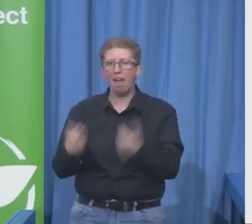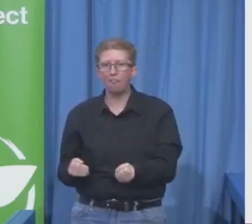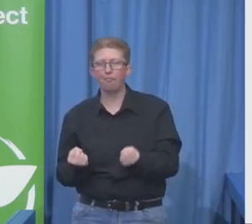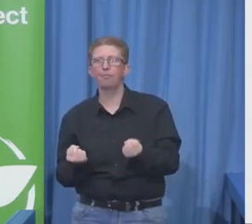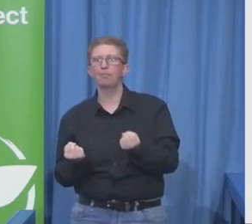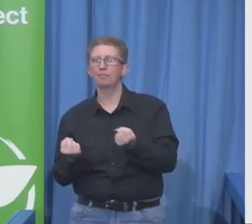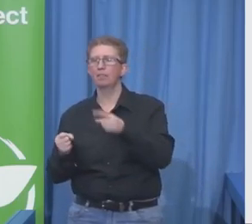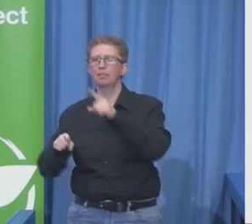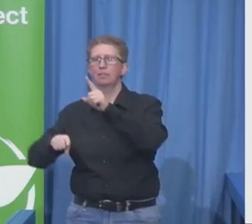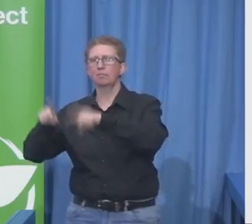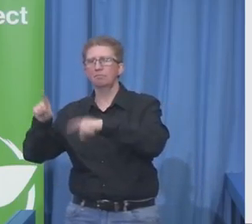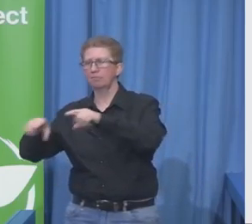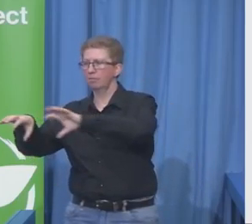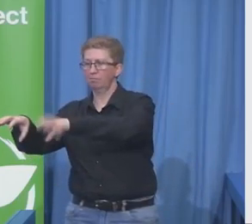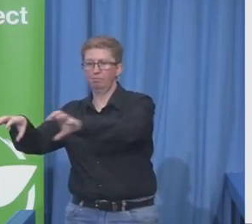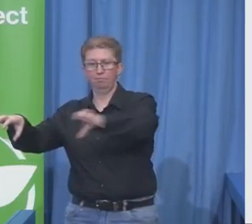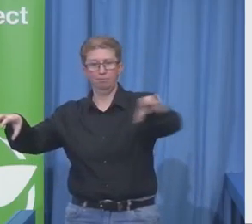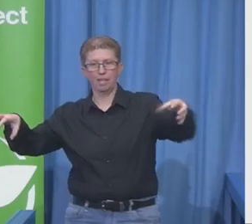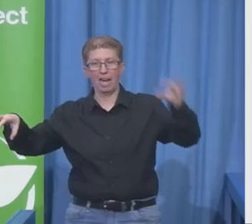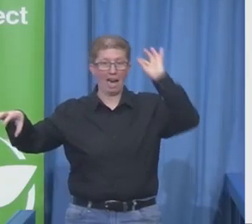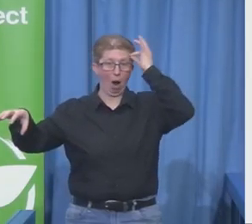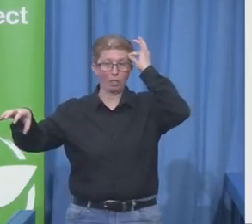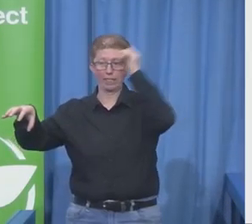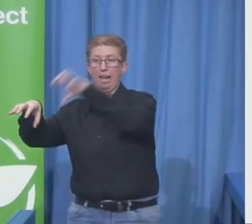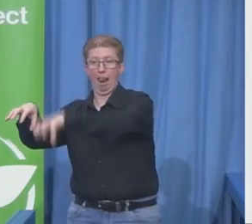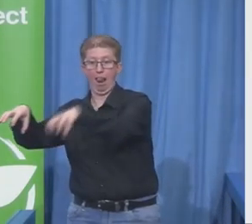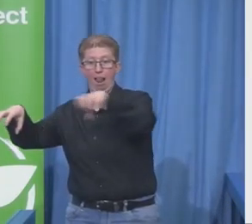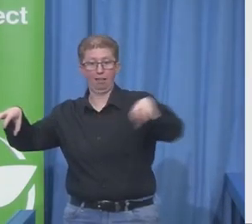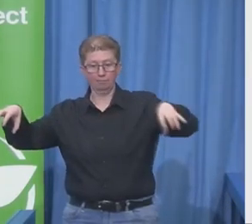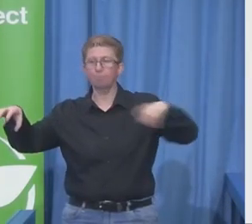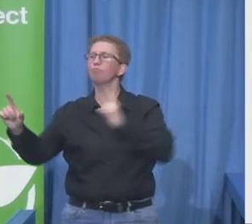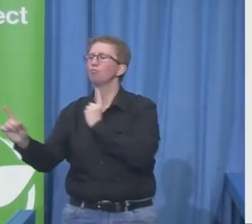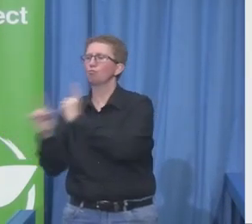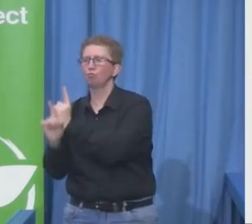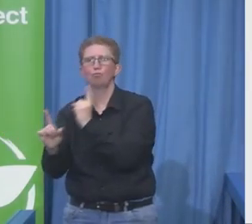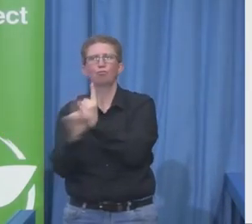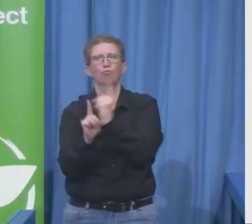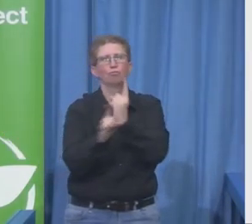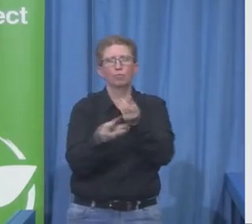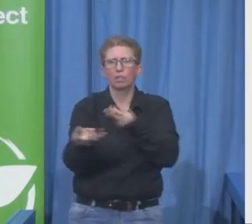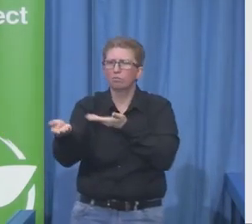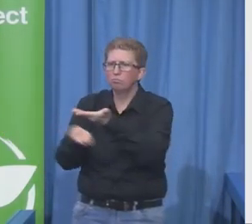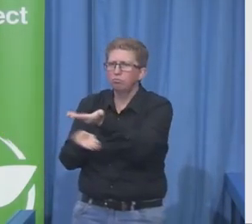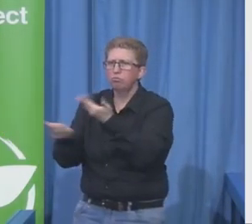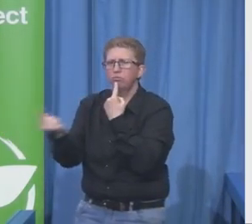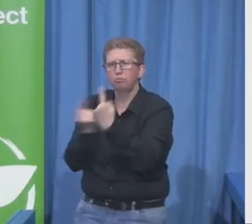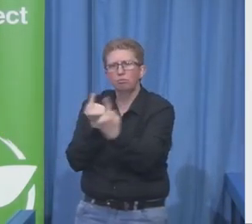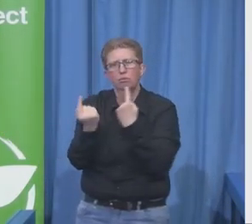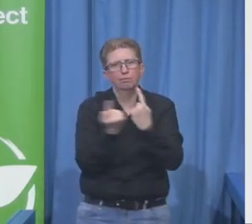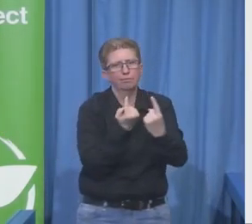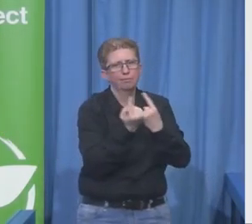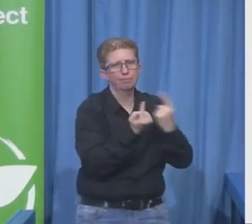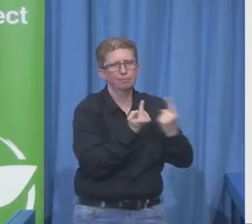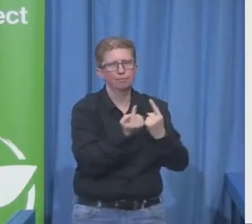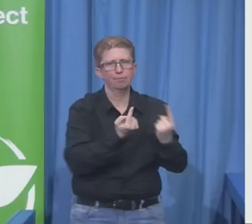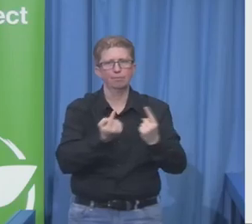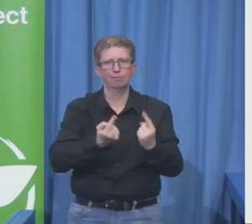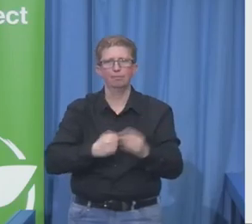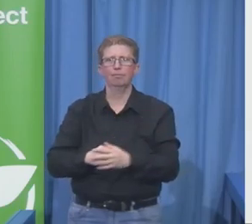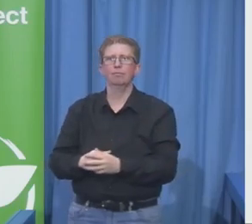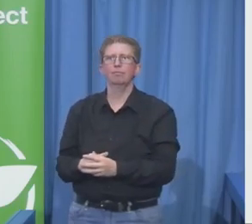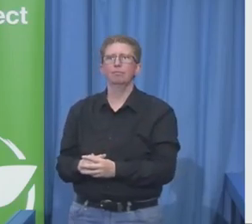we speak of. These are across multiple locations, and their objective is to really take